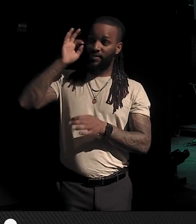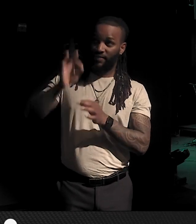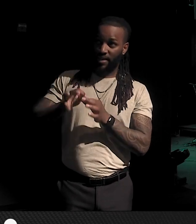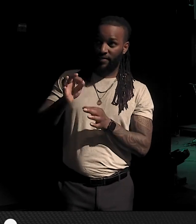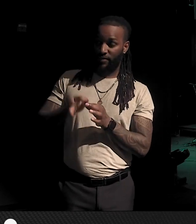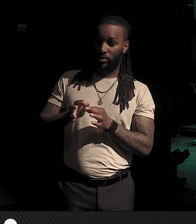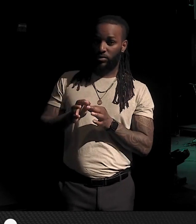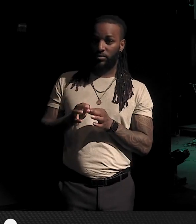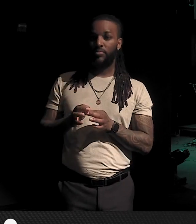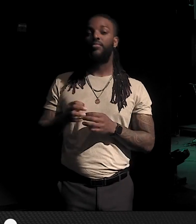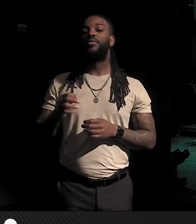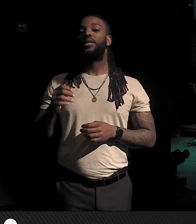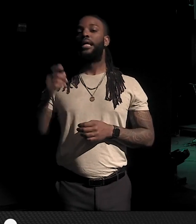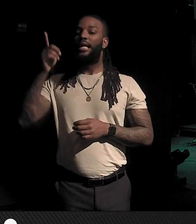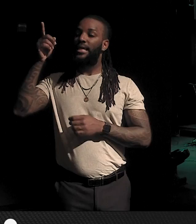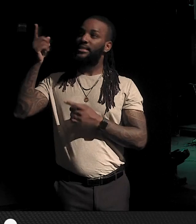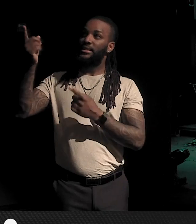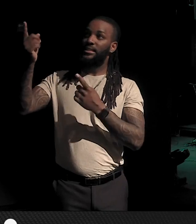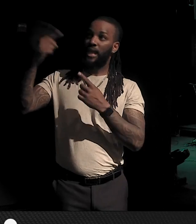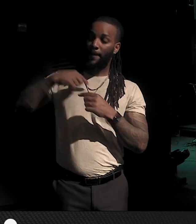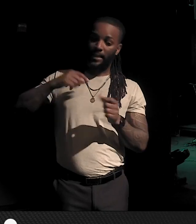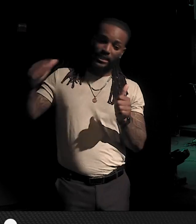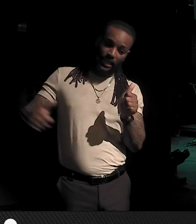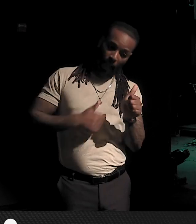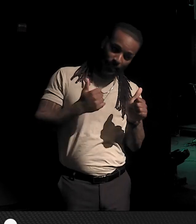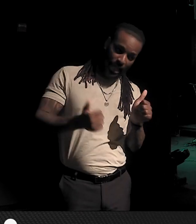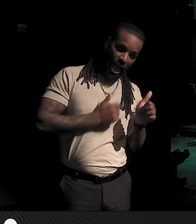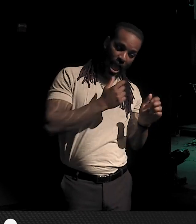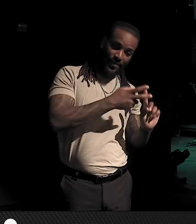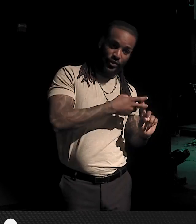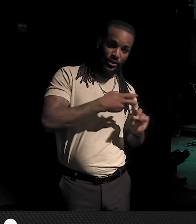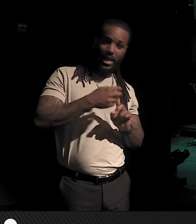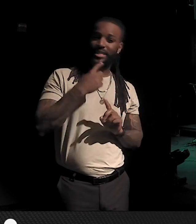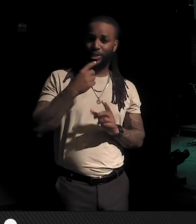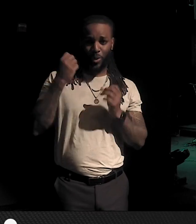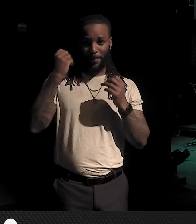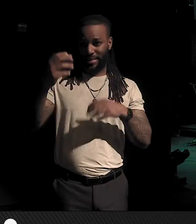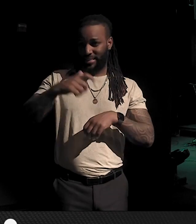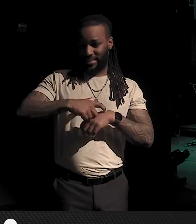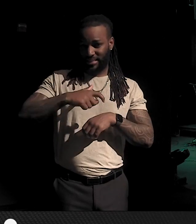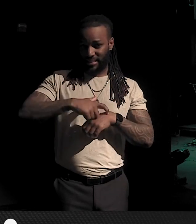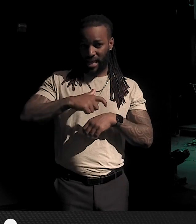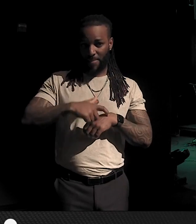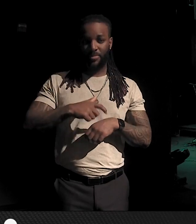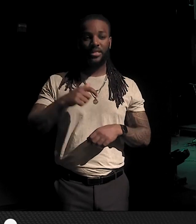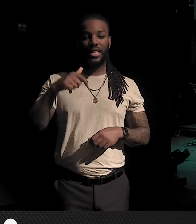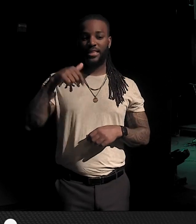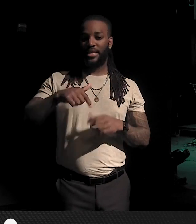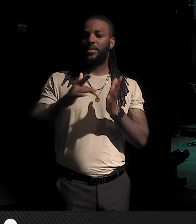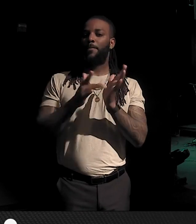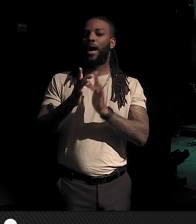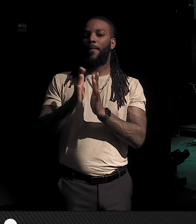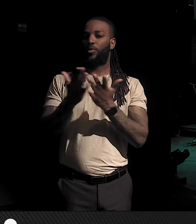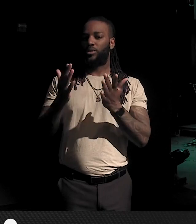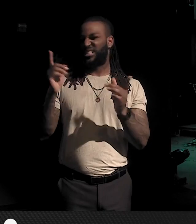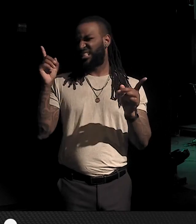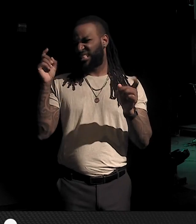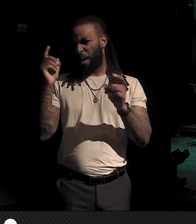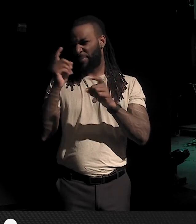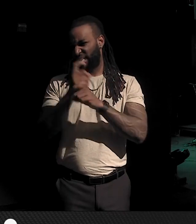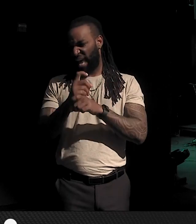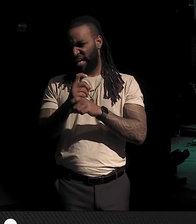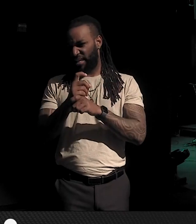unfaithfulness. He's coming after us, right? I've said to you many times, this Bible is complicated, but